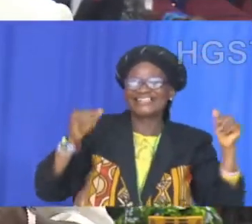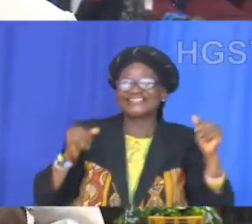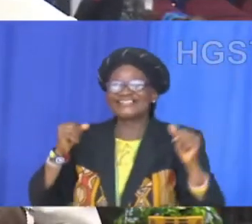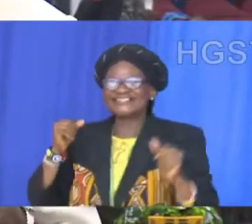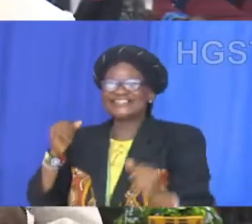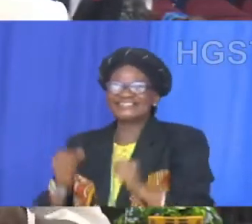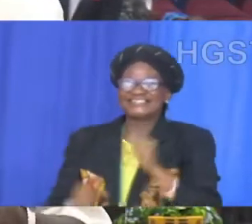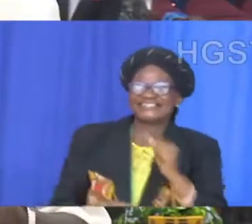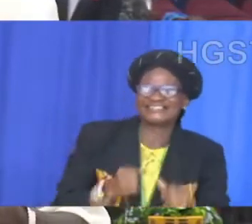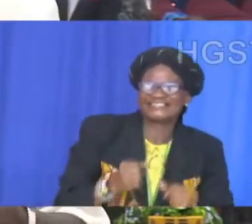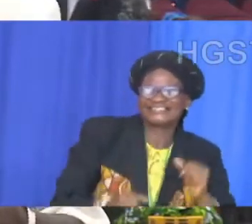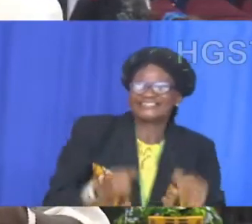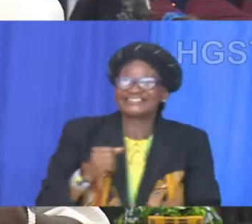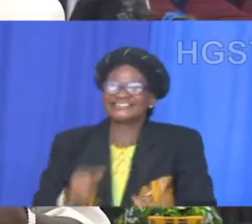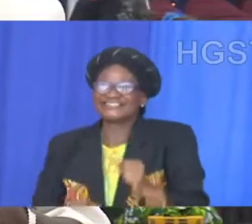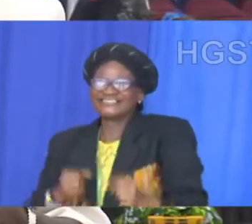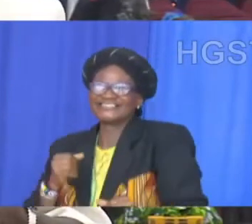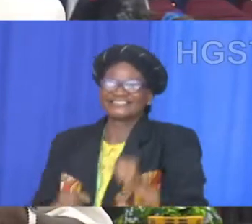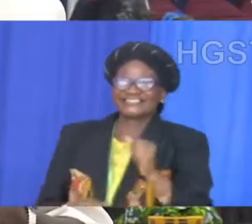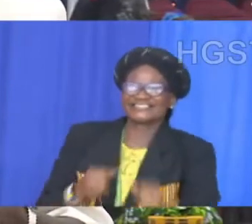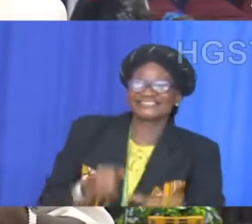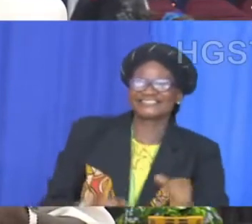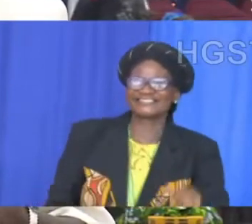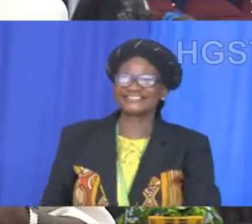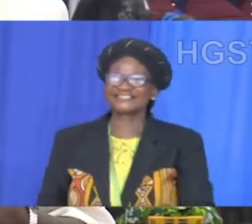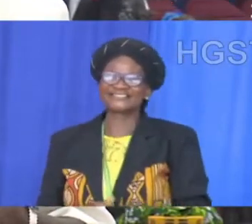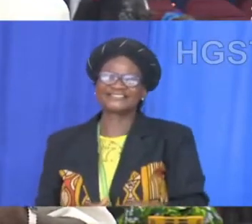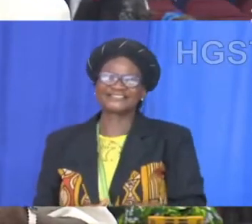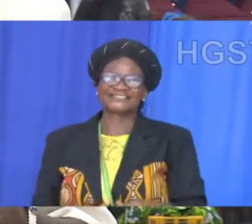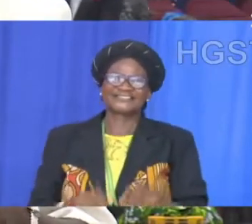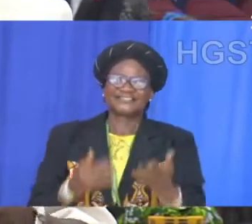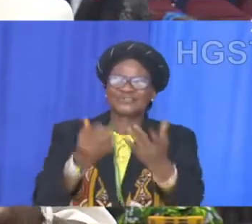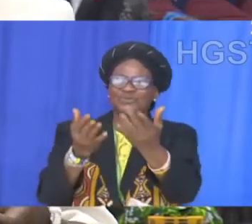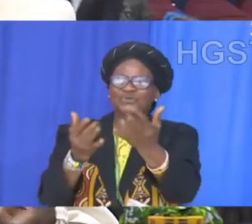I'm waiting for the counselors to come.